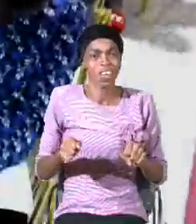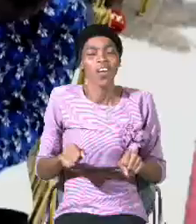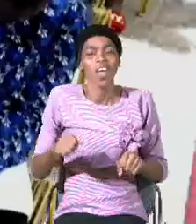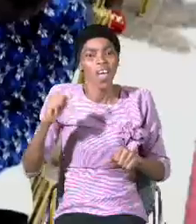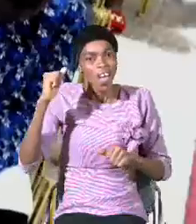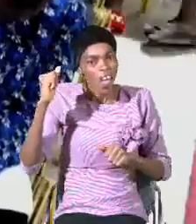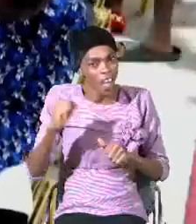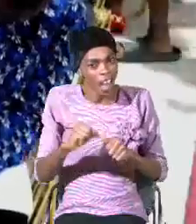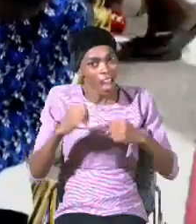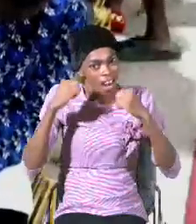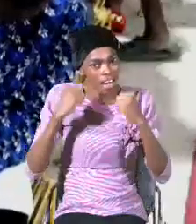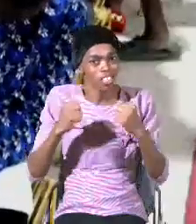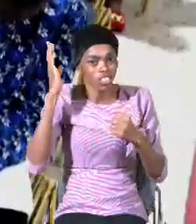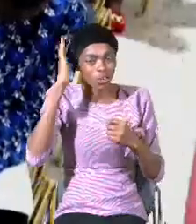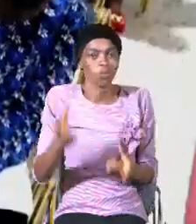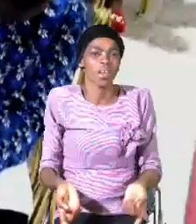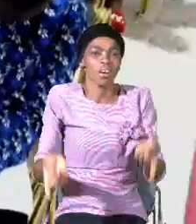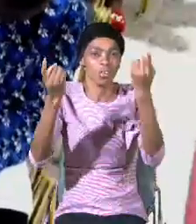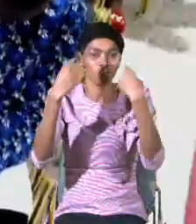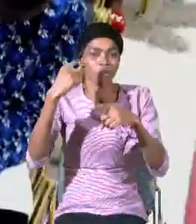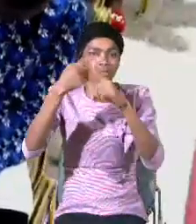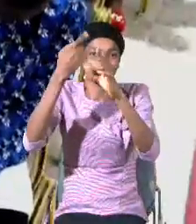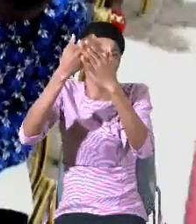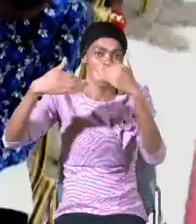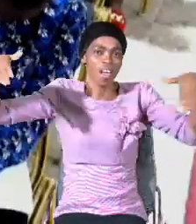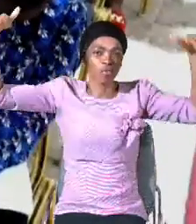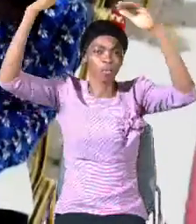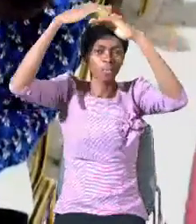energy will come from heaven, and the